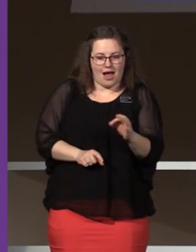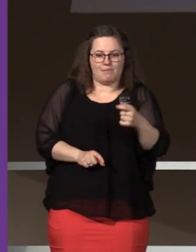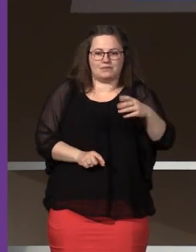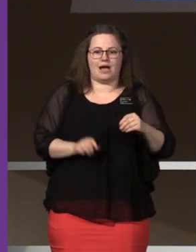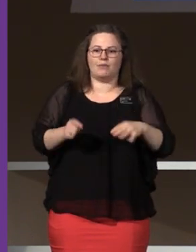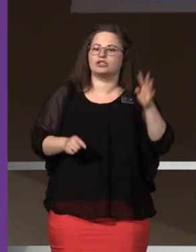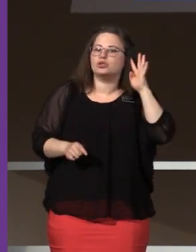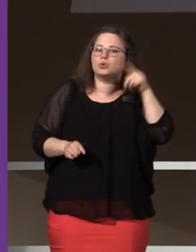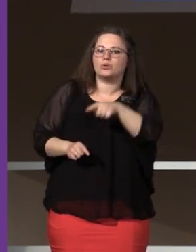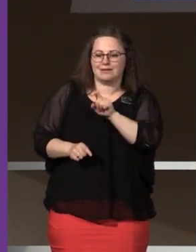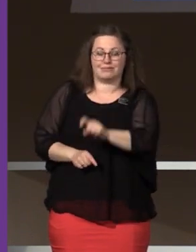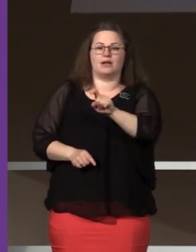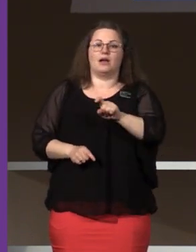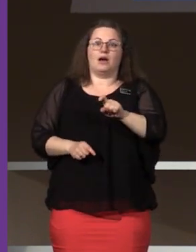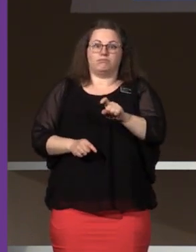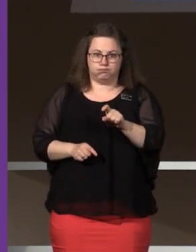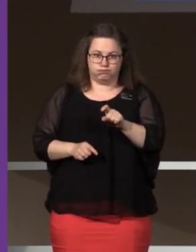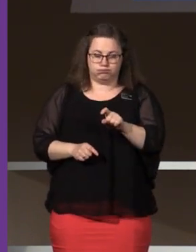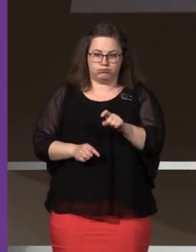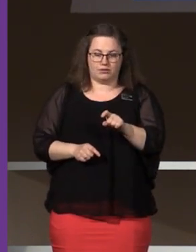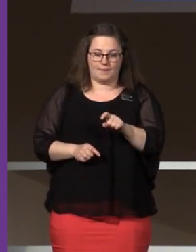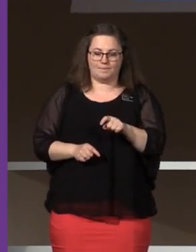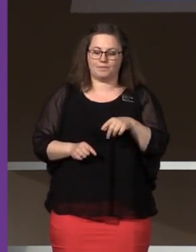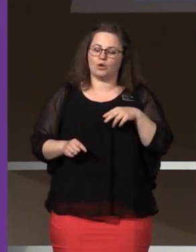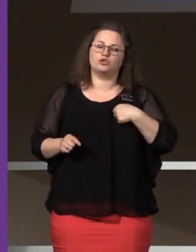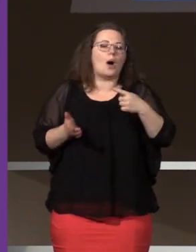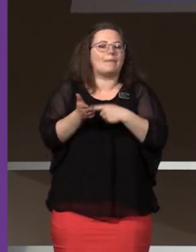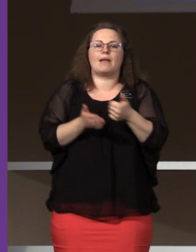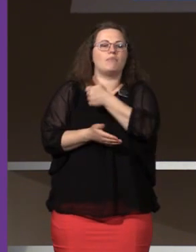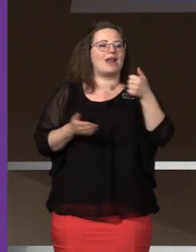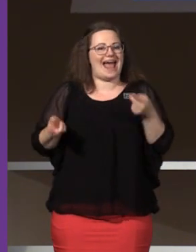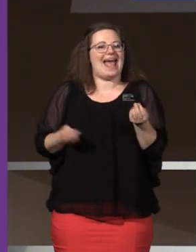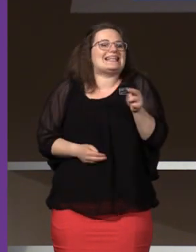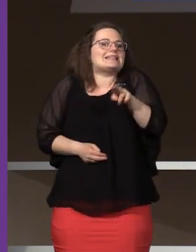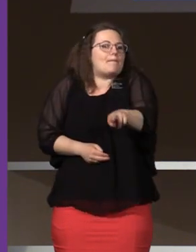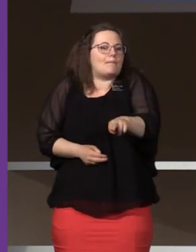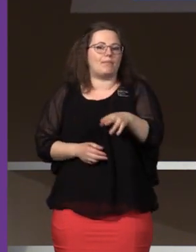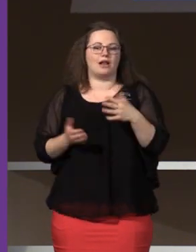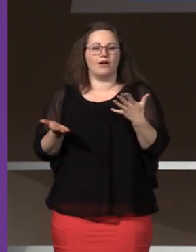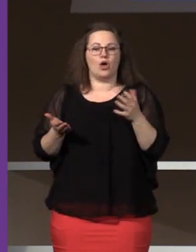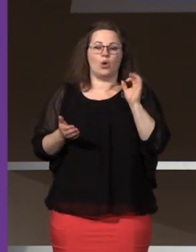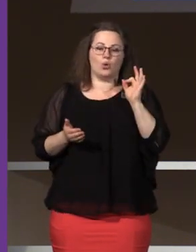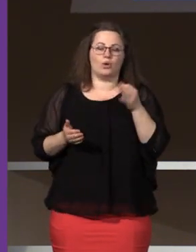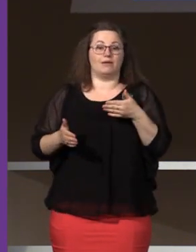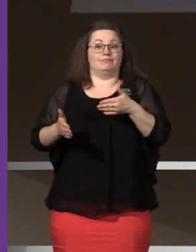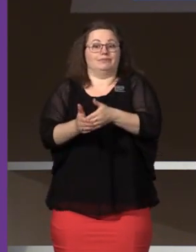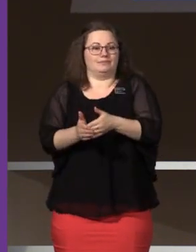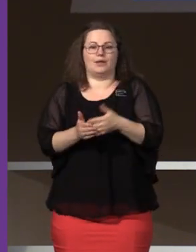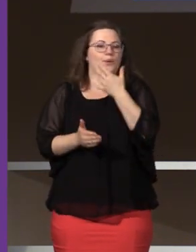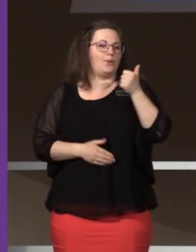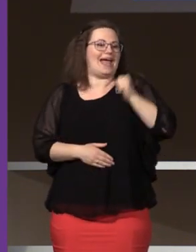But as I said at the beginning, this isn't about audio capture. This is just an illustration of what uninclusive or